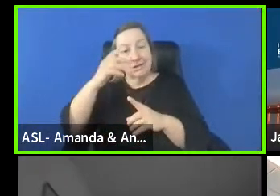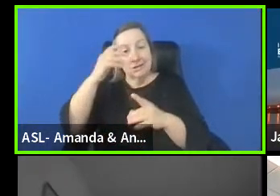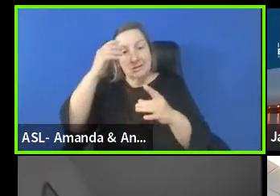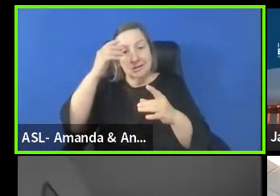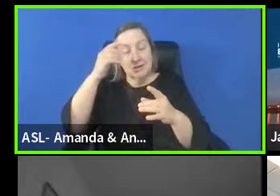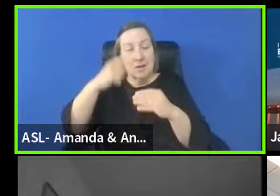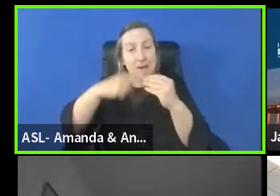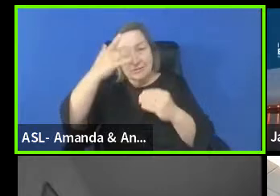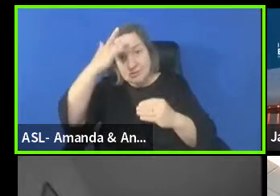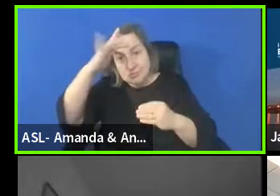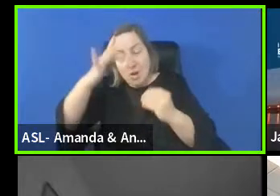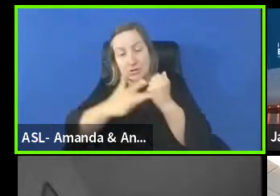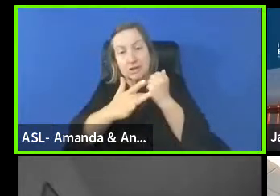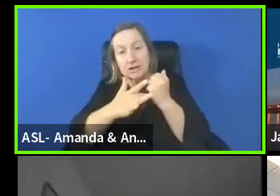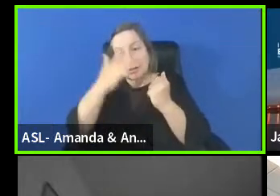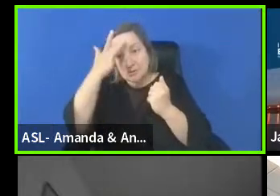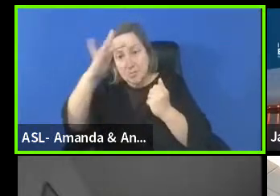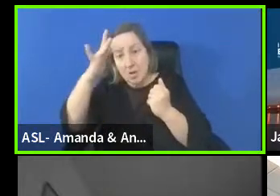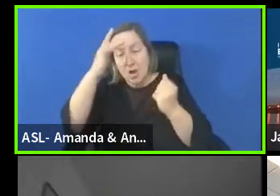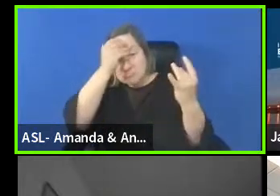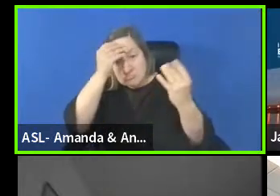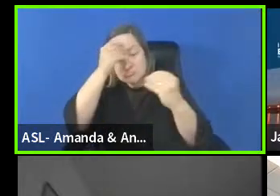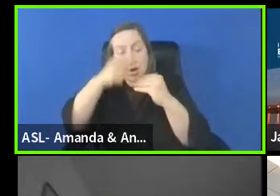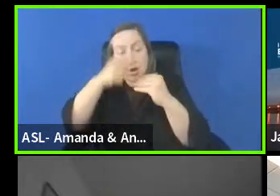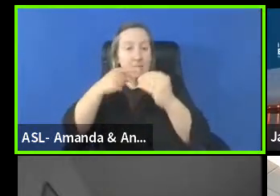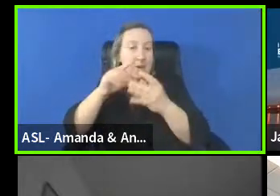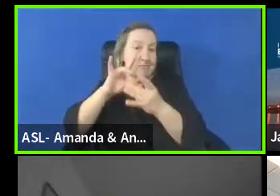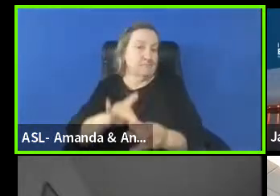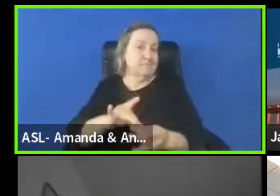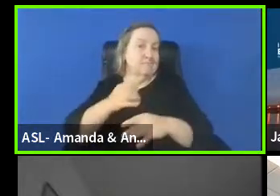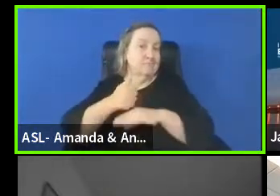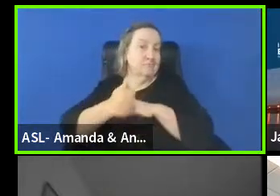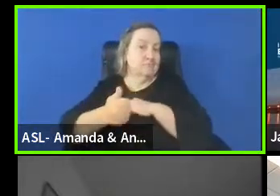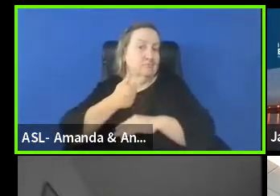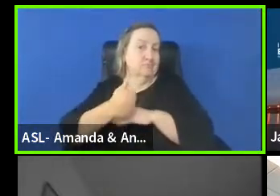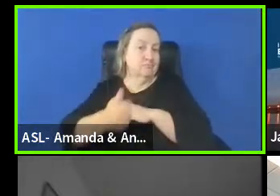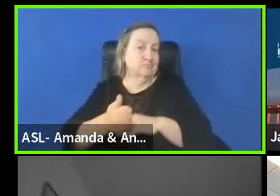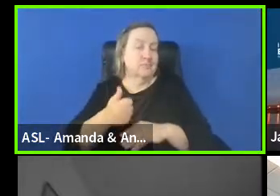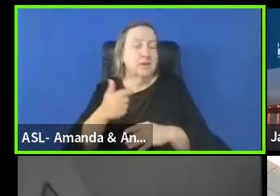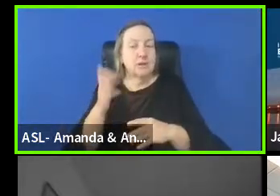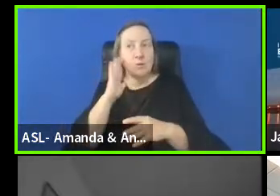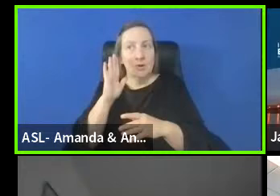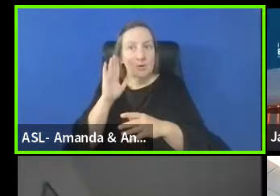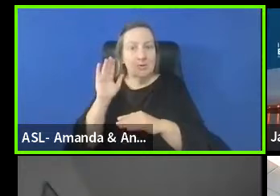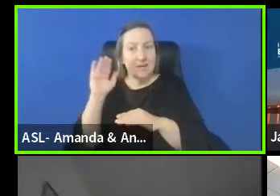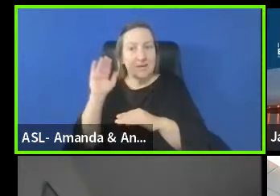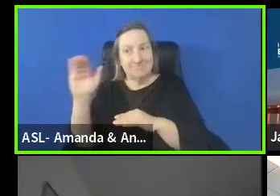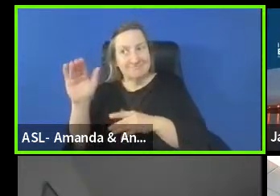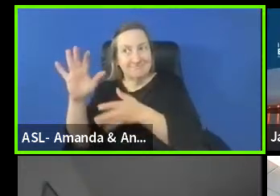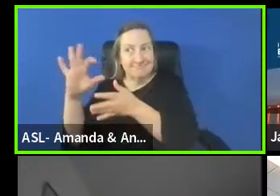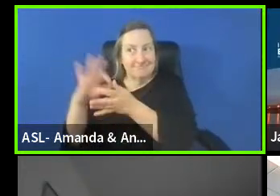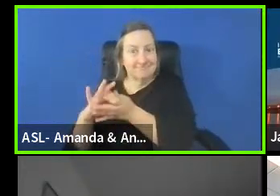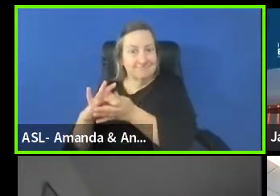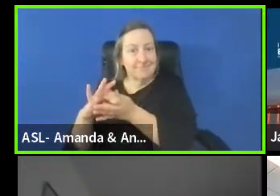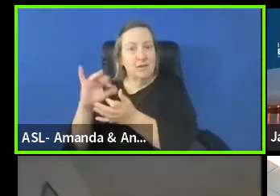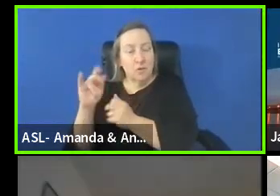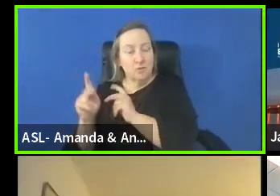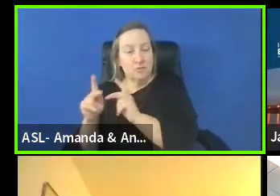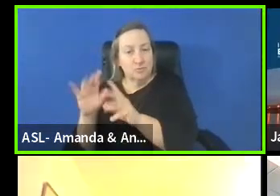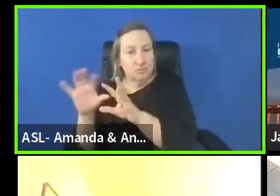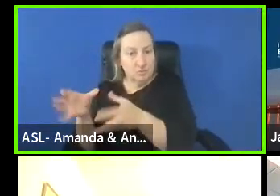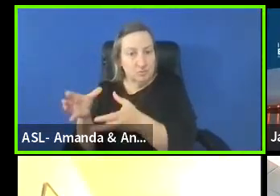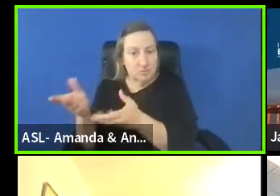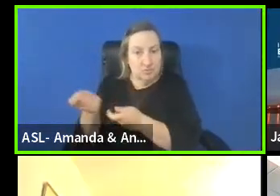smart technology for transportation. So we will be pulling on those folks to help